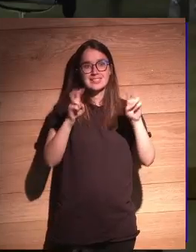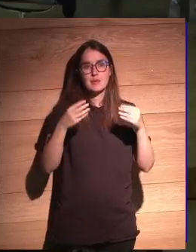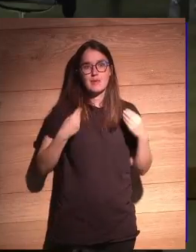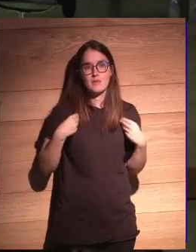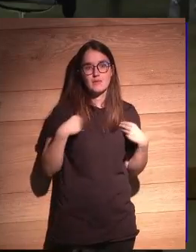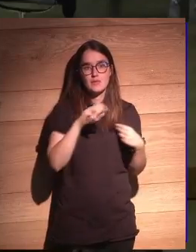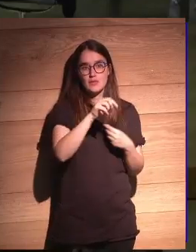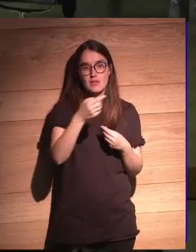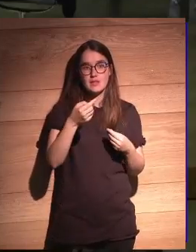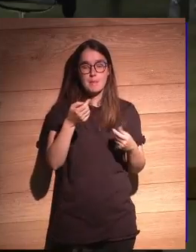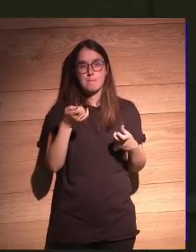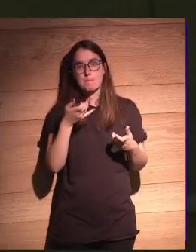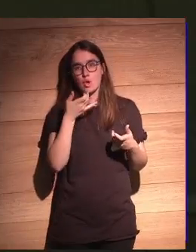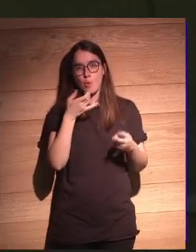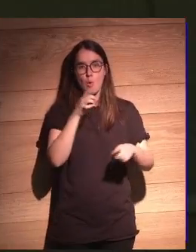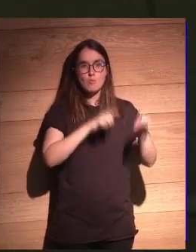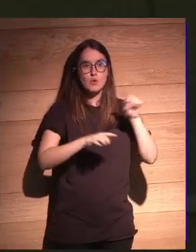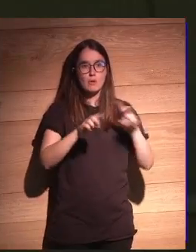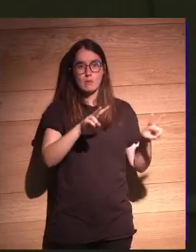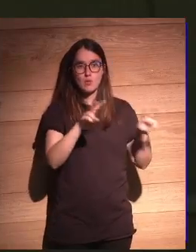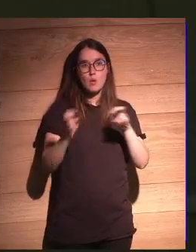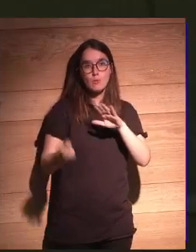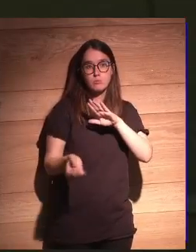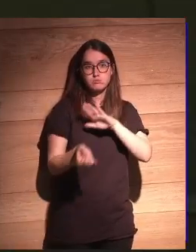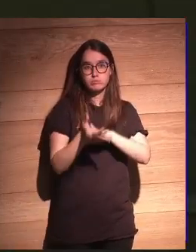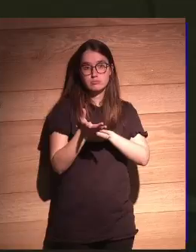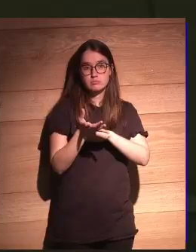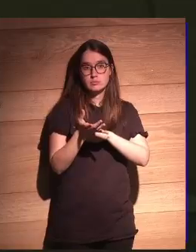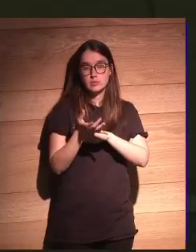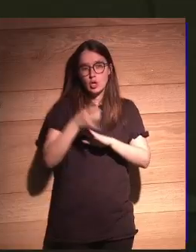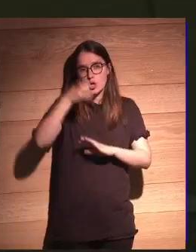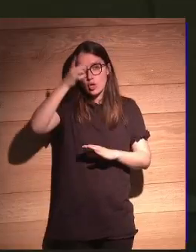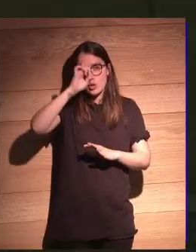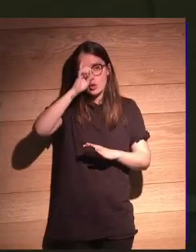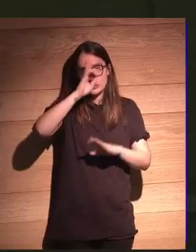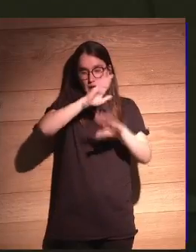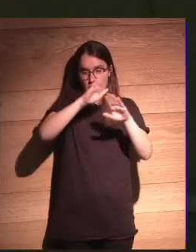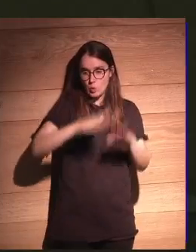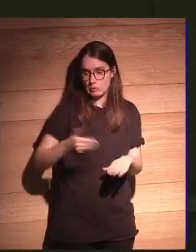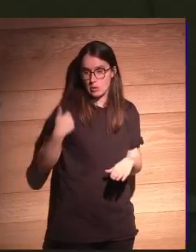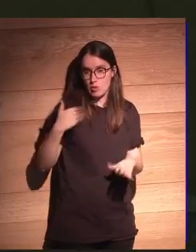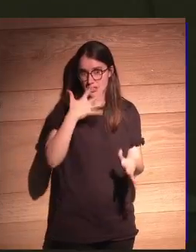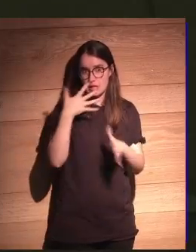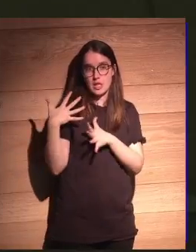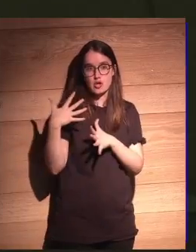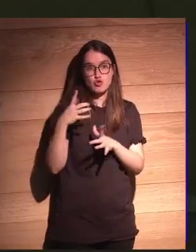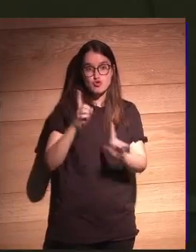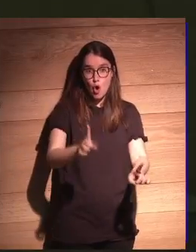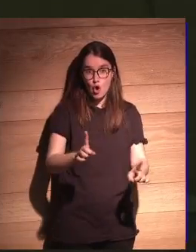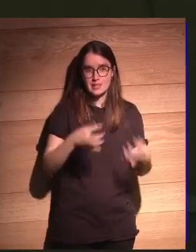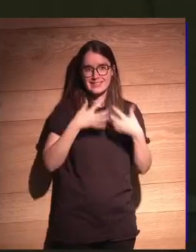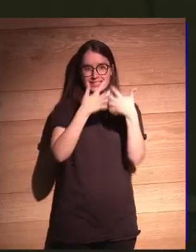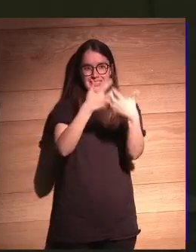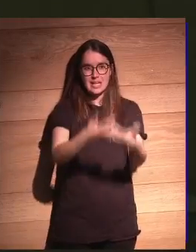speak about housing, it looks like it's a new issue that has just come about in the last decade or in